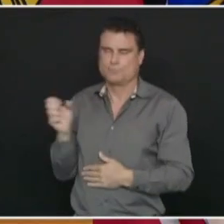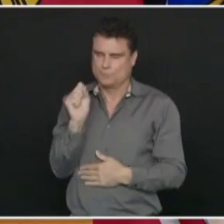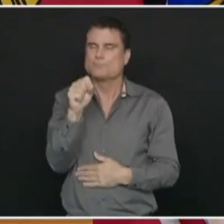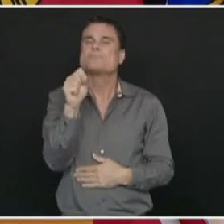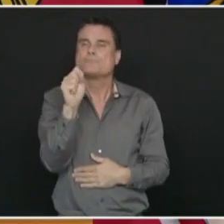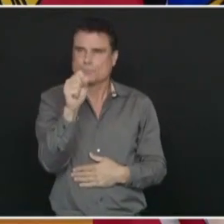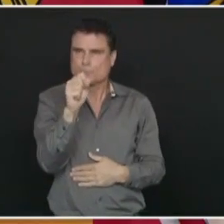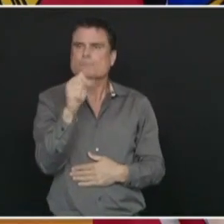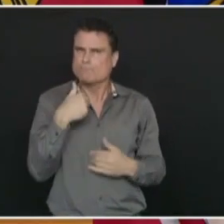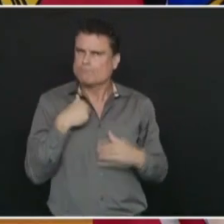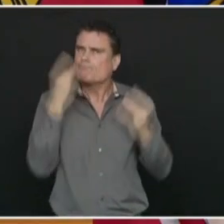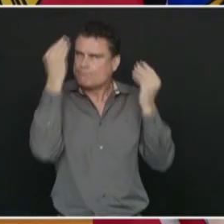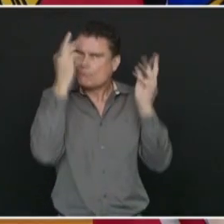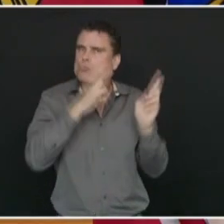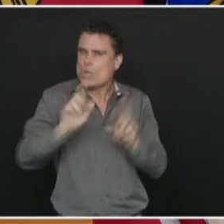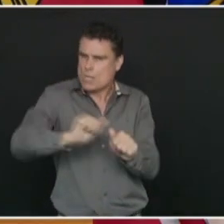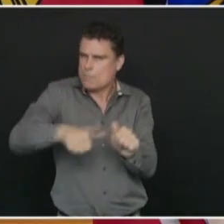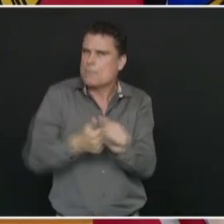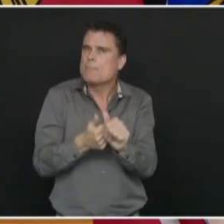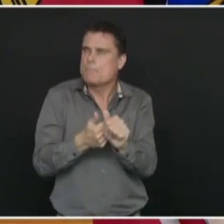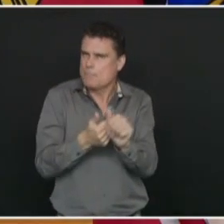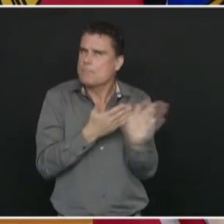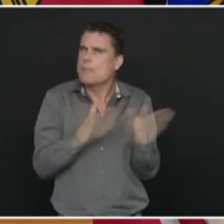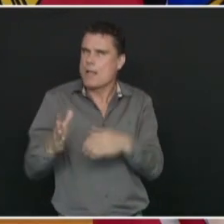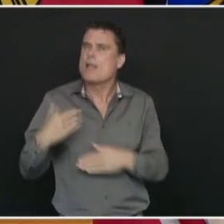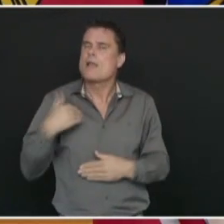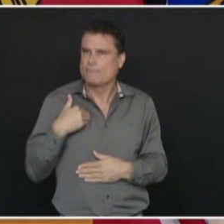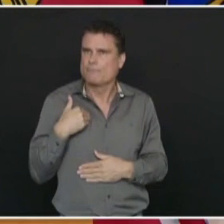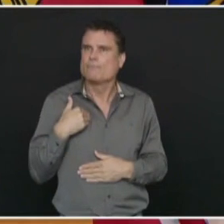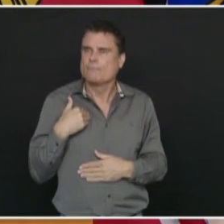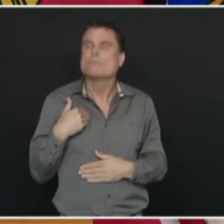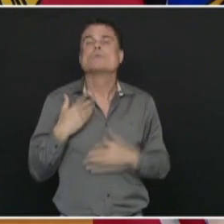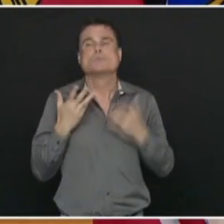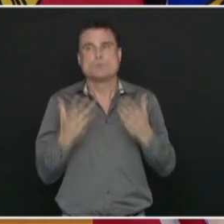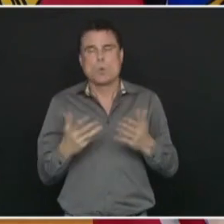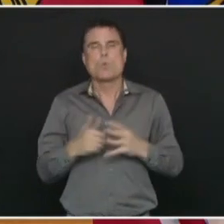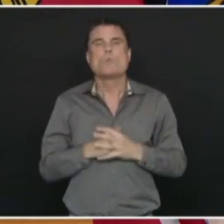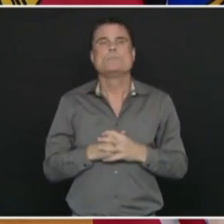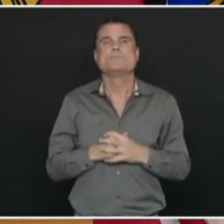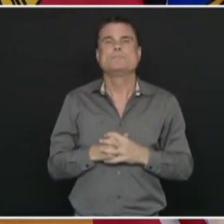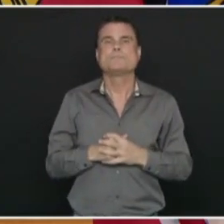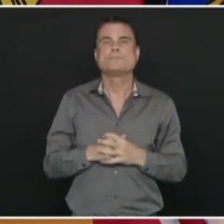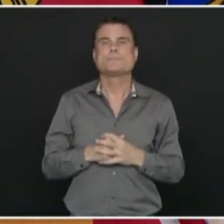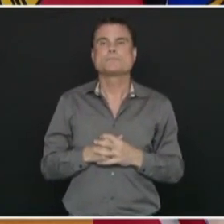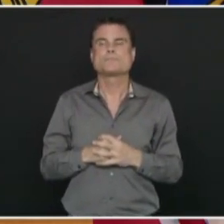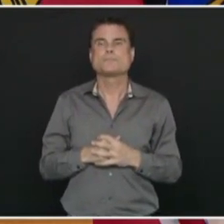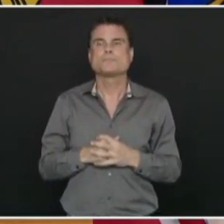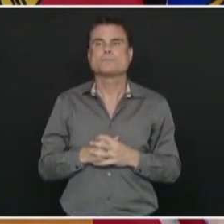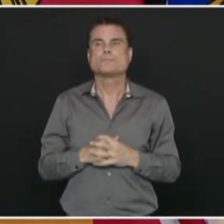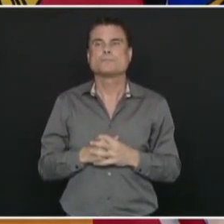their best to support our seniors and our elders during this very challenging time.